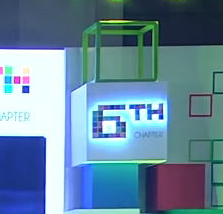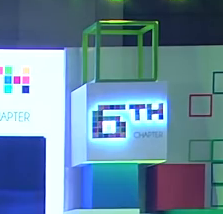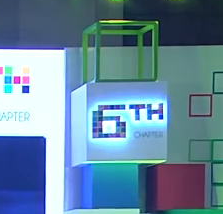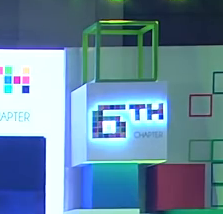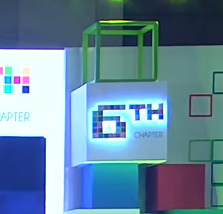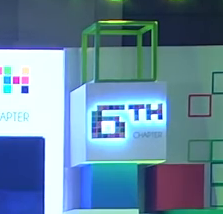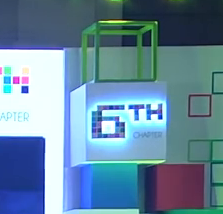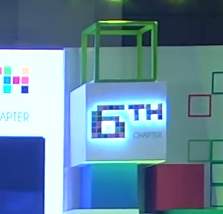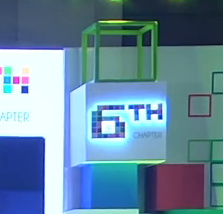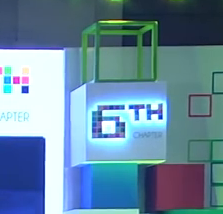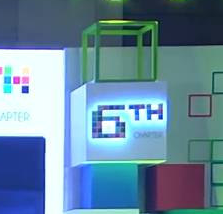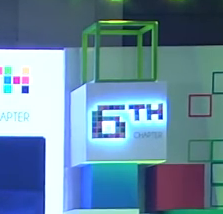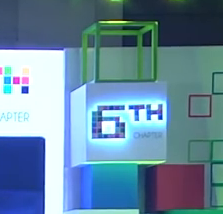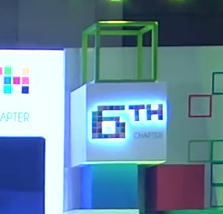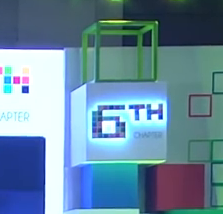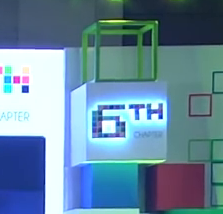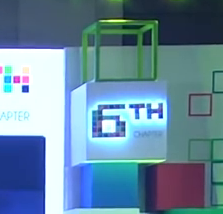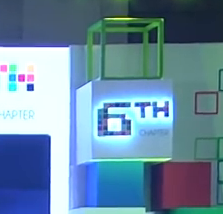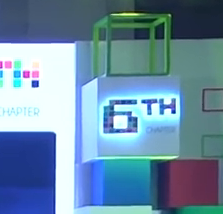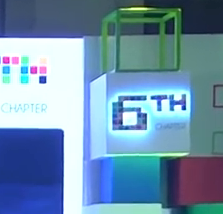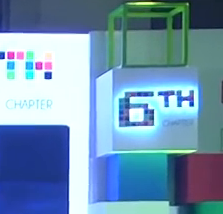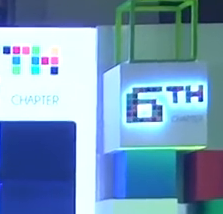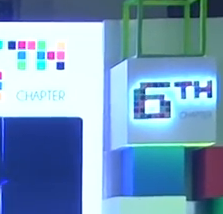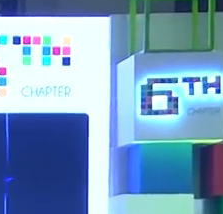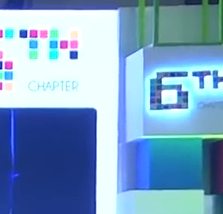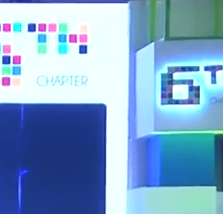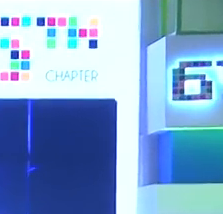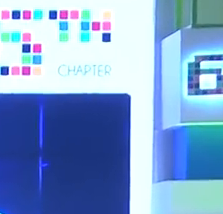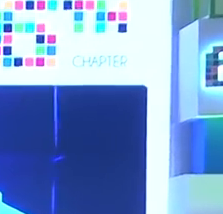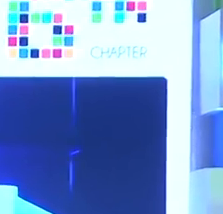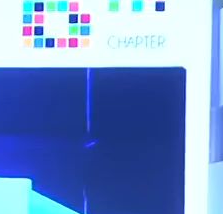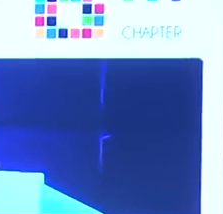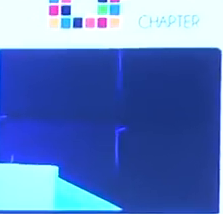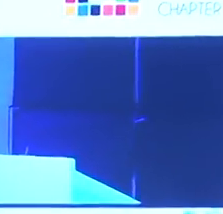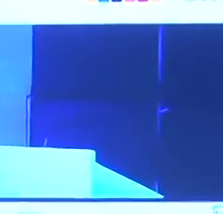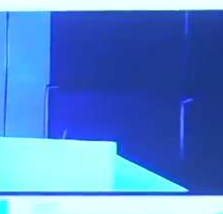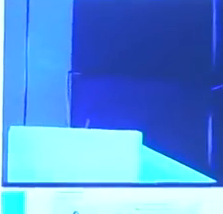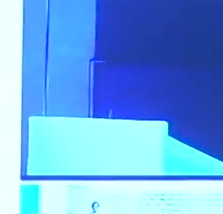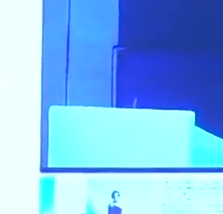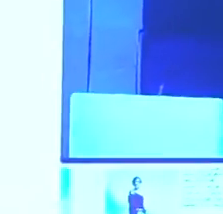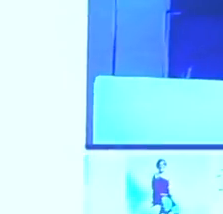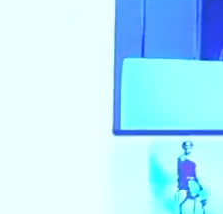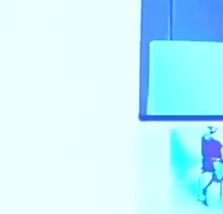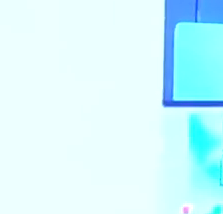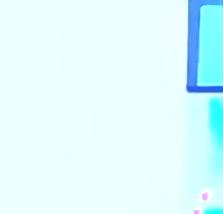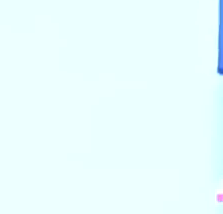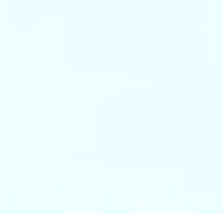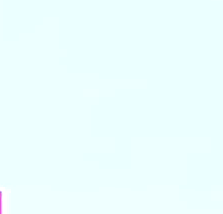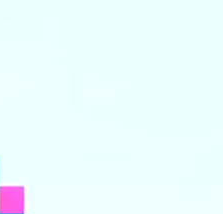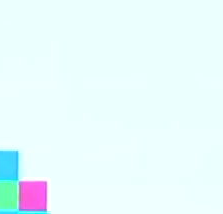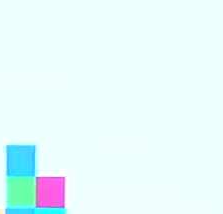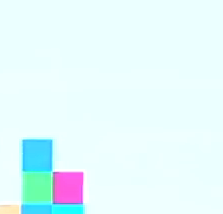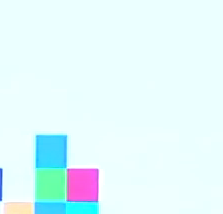Good morning, everybody. Thank you so much for making it this early on a Sunday morning. My name is Shalini Saraswati. I